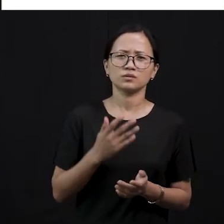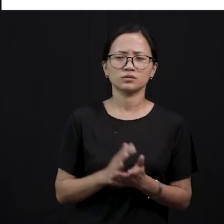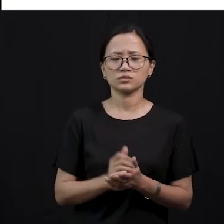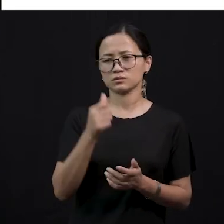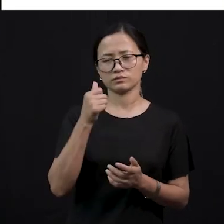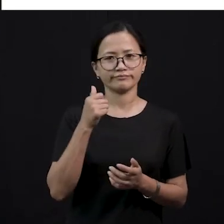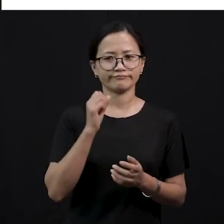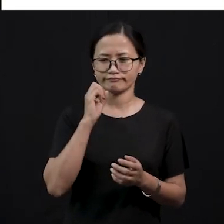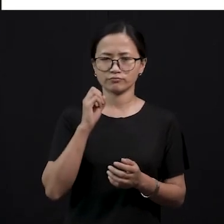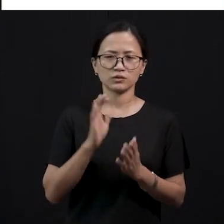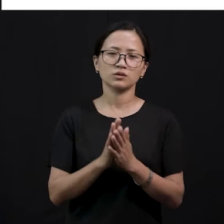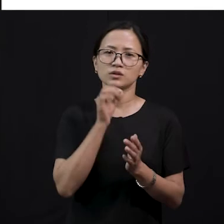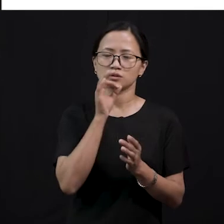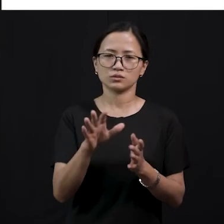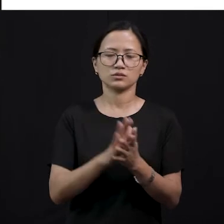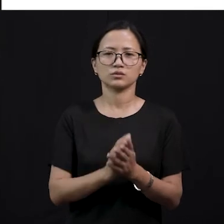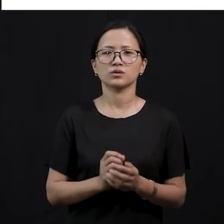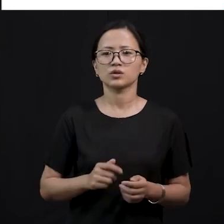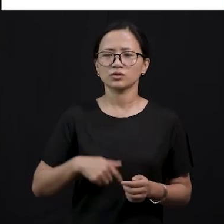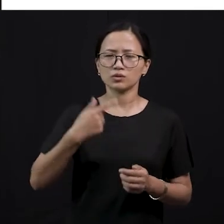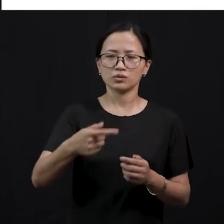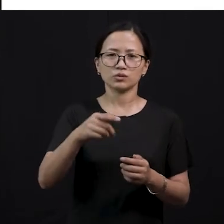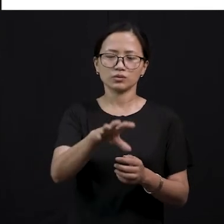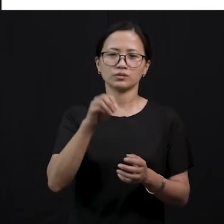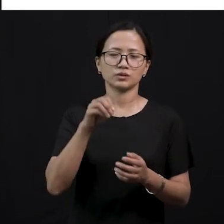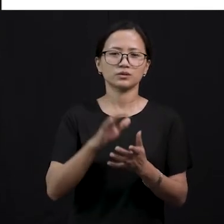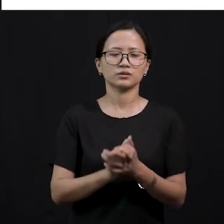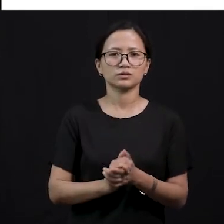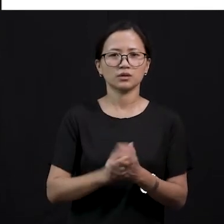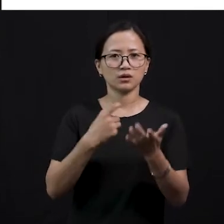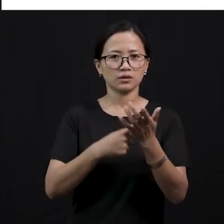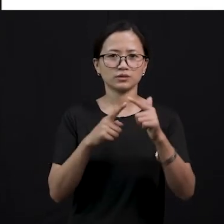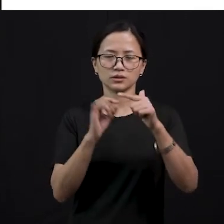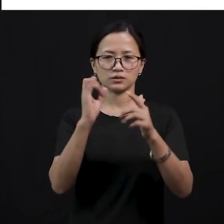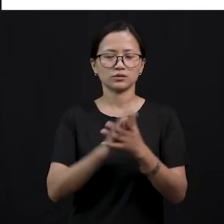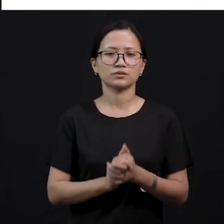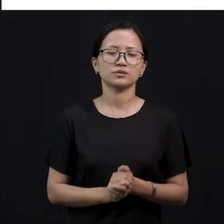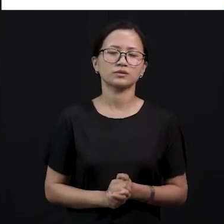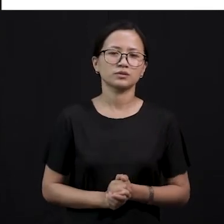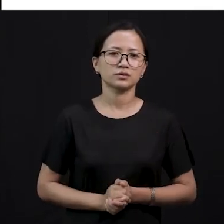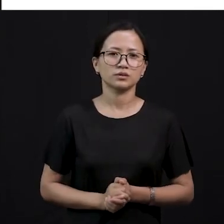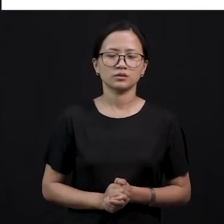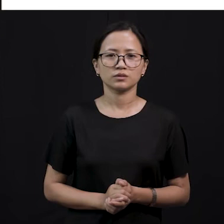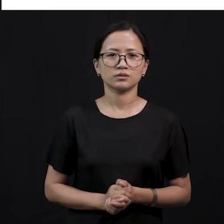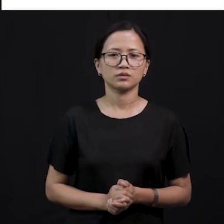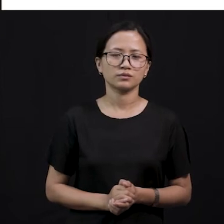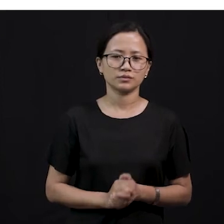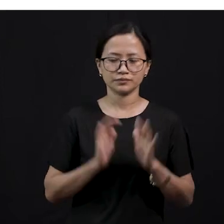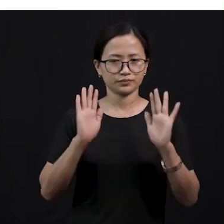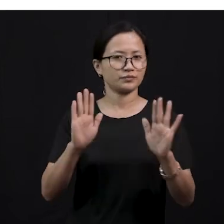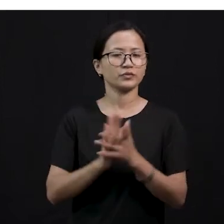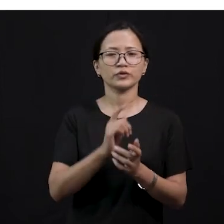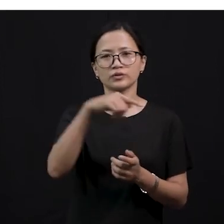honest with you, you can always file that RTI and get the information. So you as a citizen of India has this